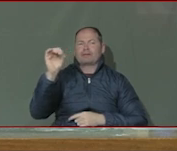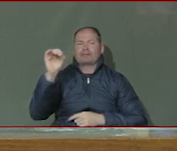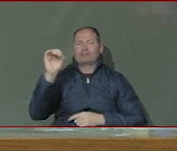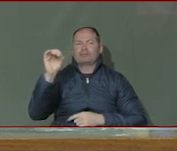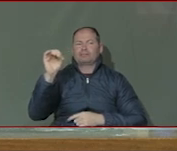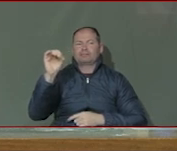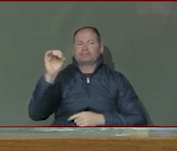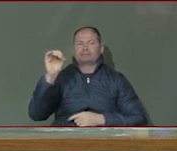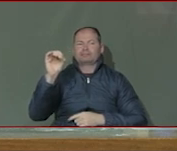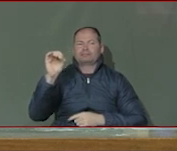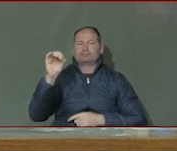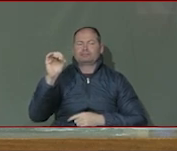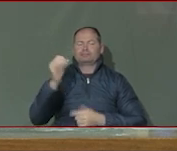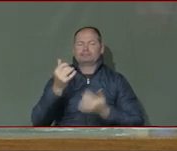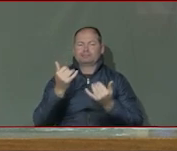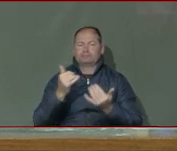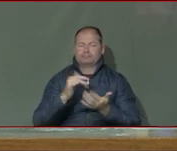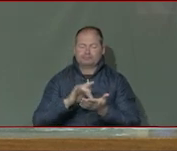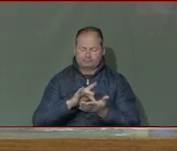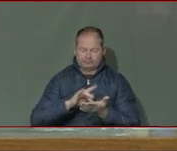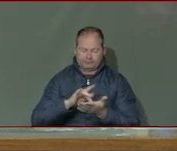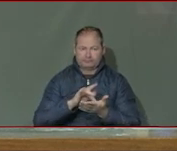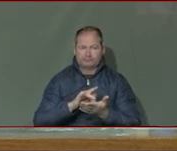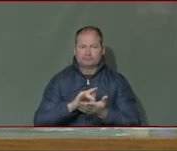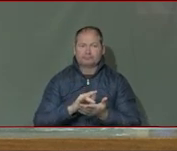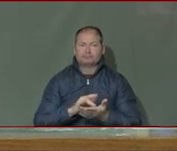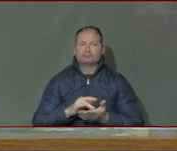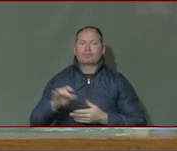you will say, if you do the calculation, there's a